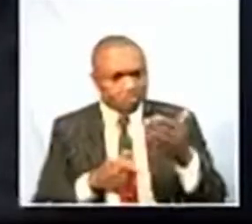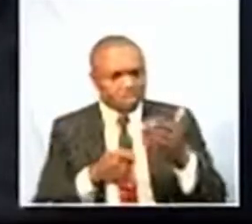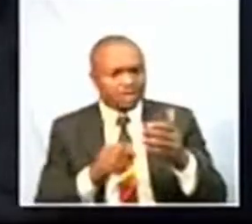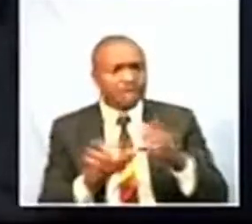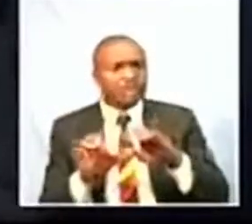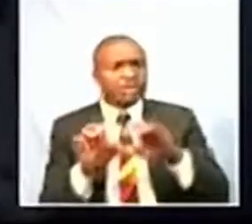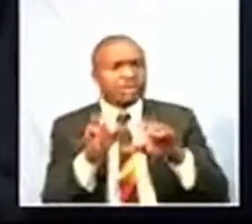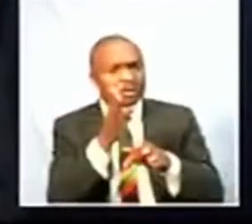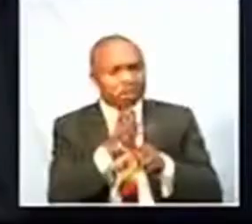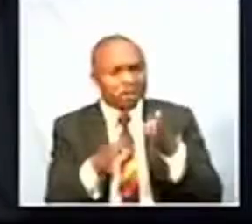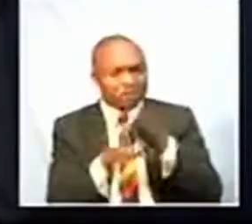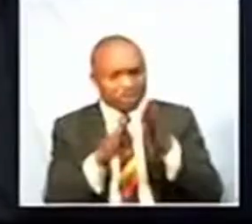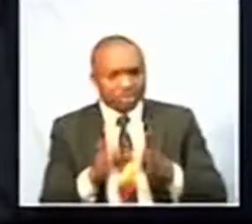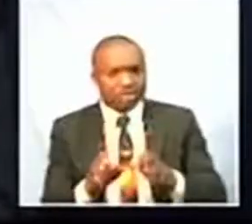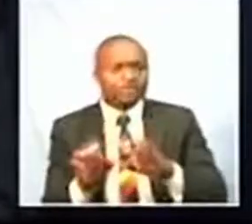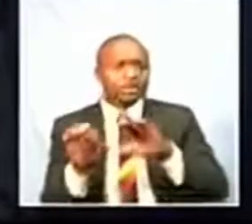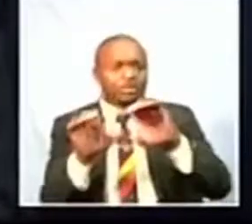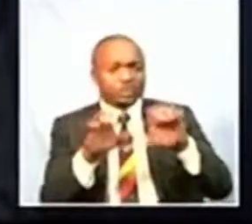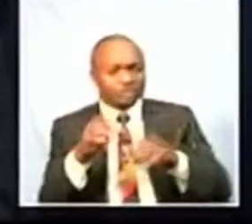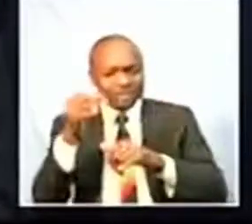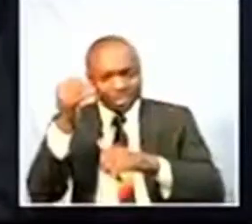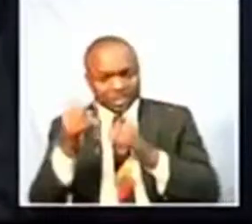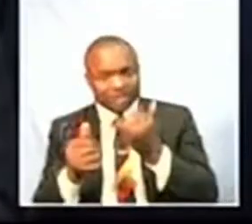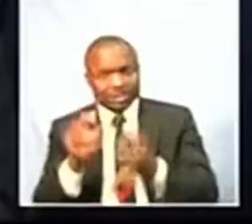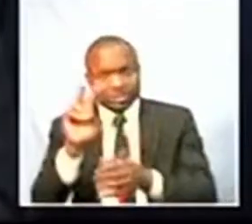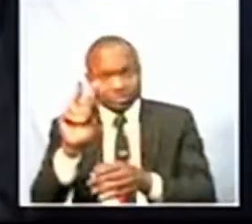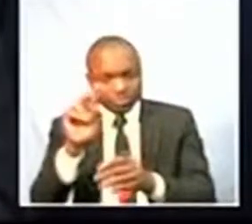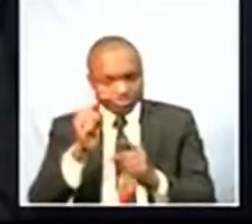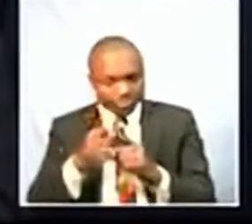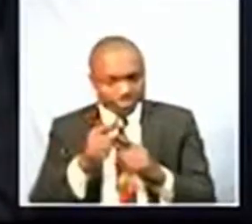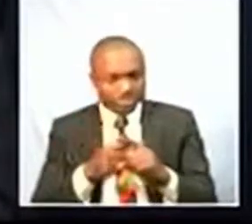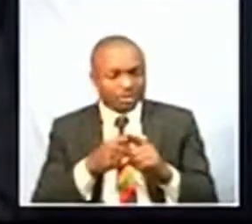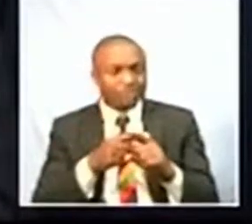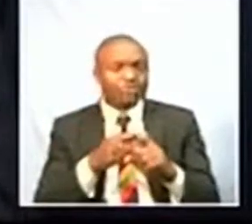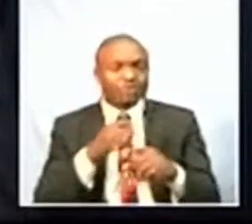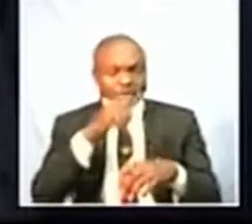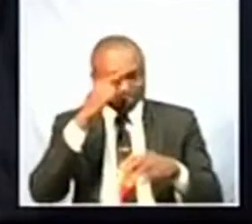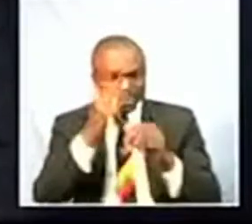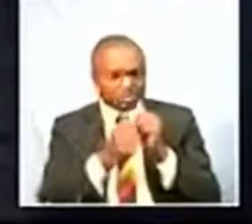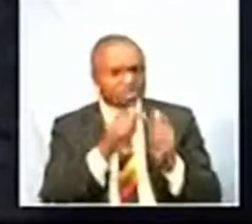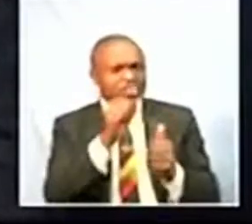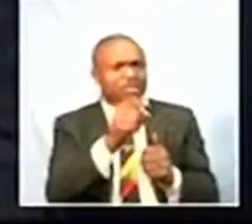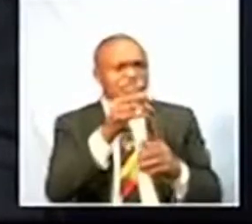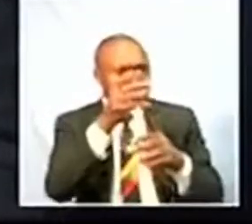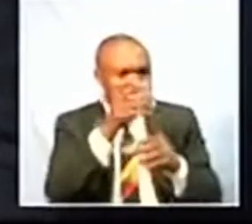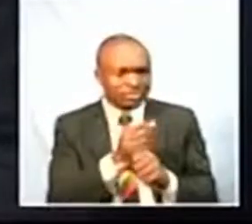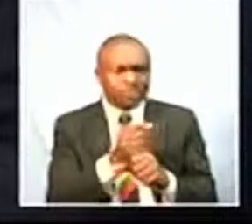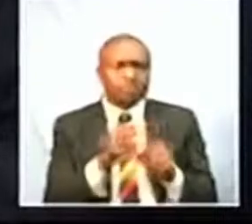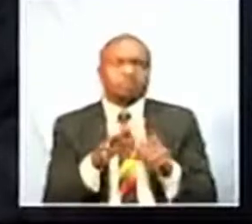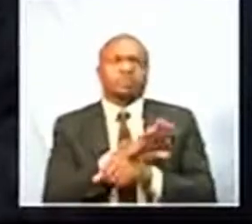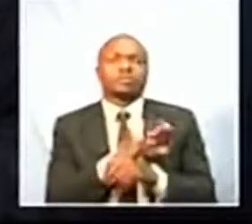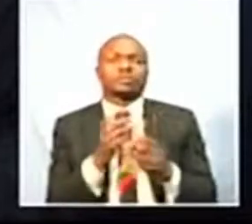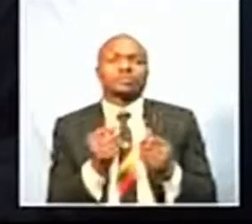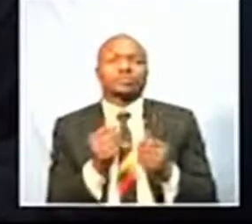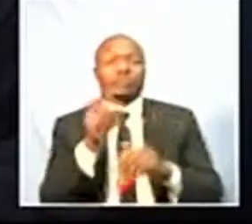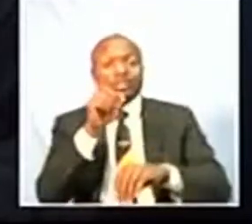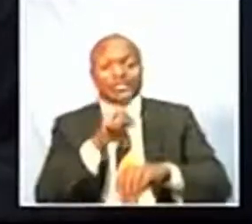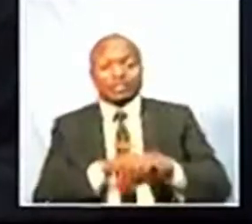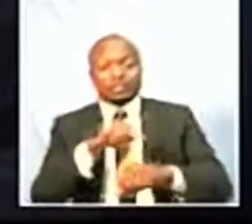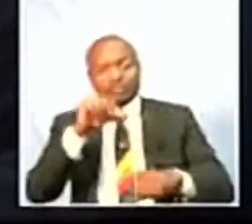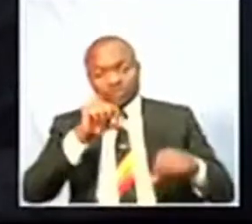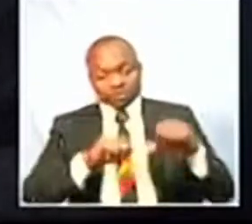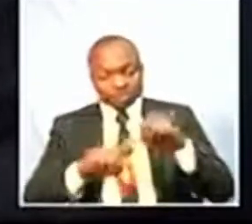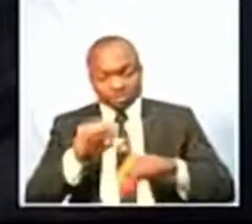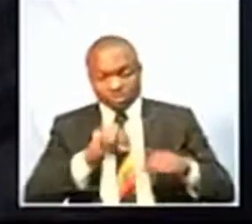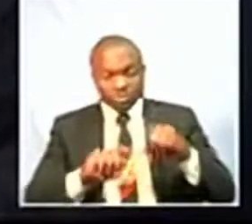in the last 2 months? Is paid, and when the auditors visited the site,